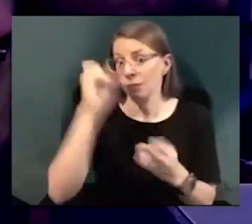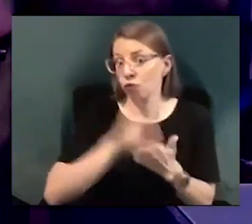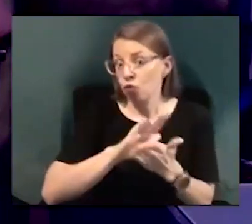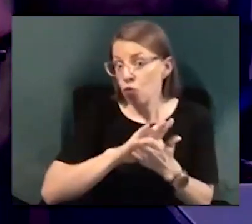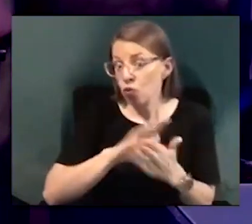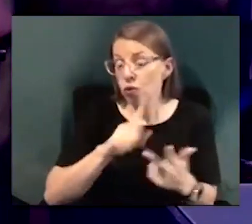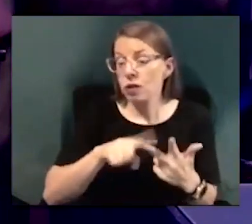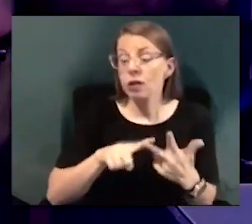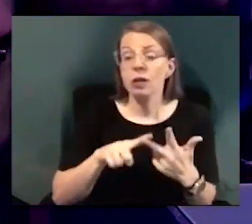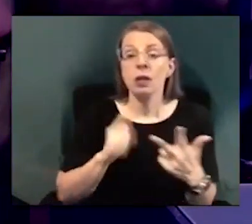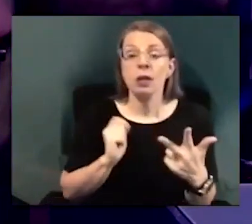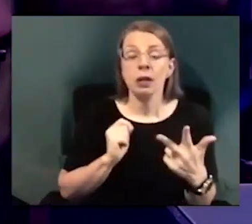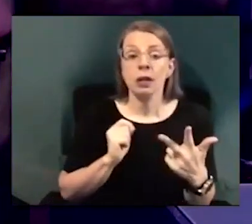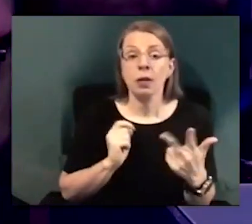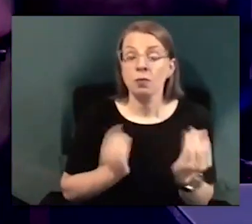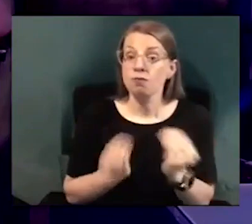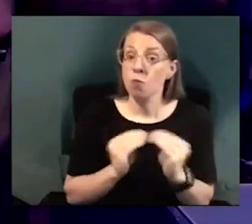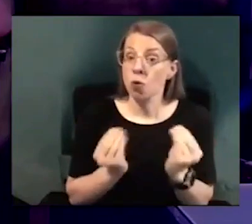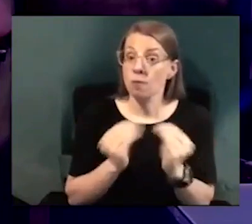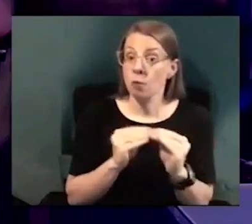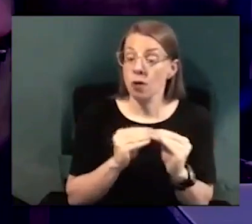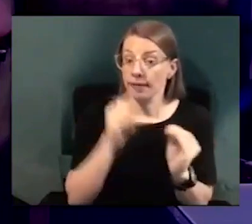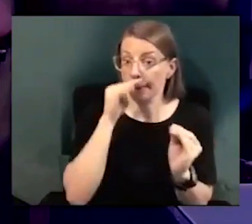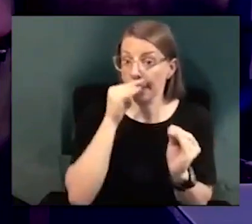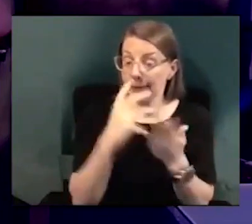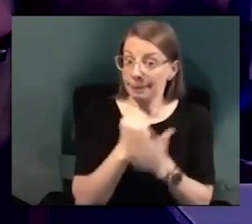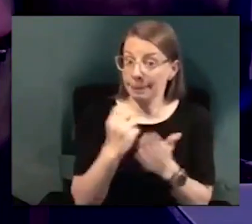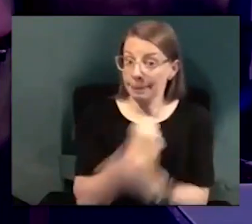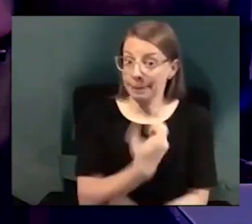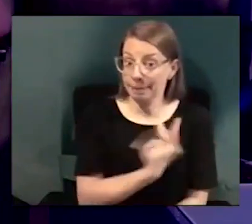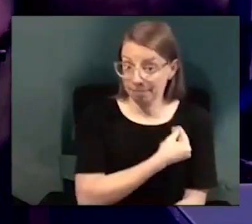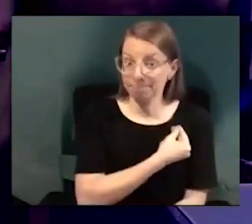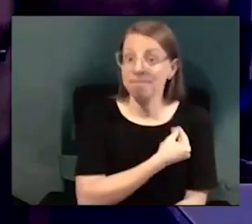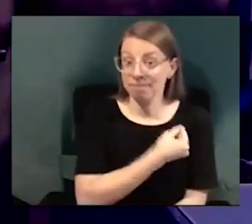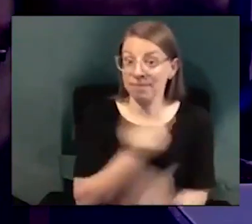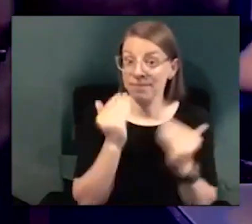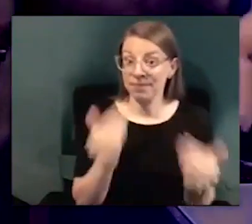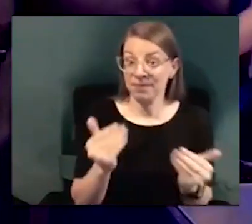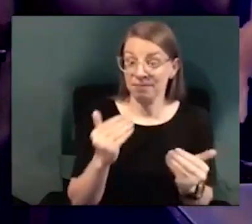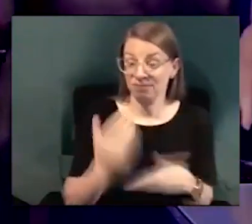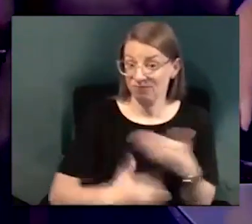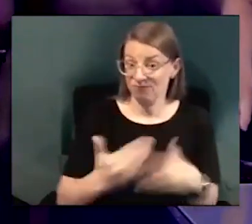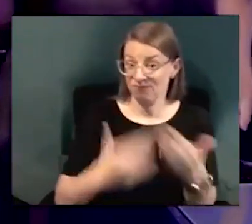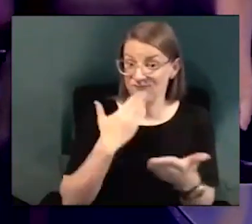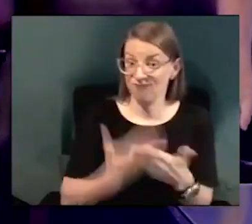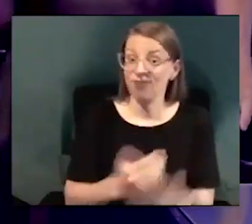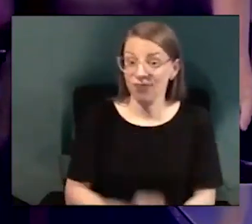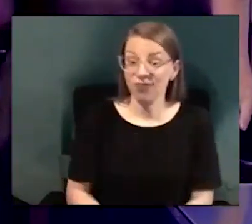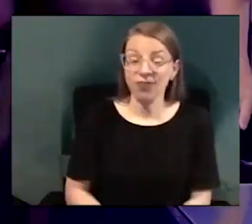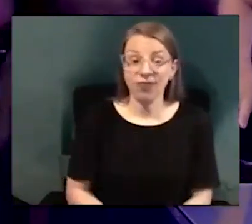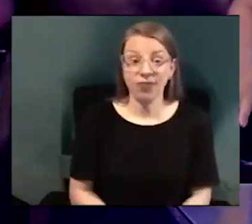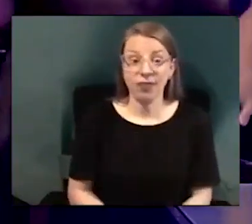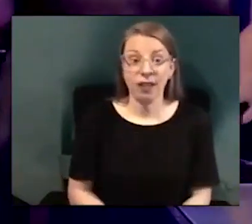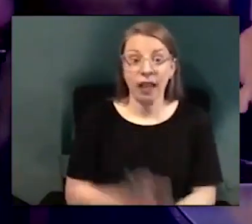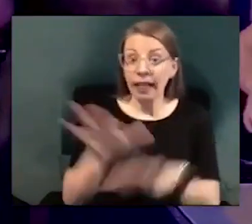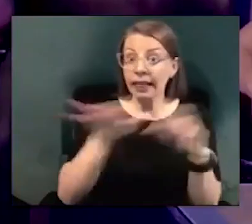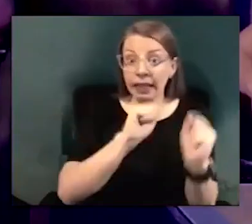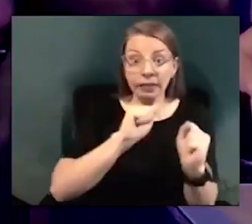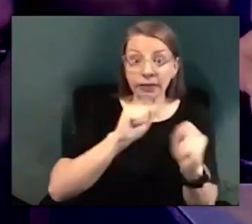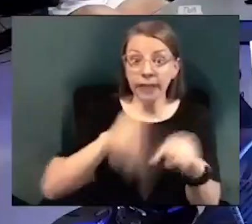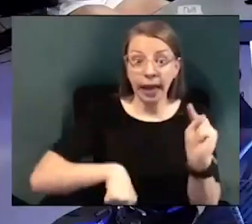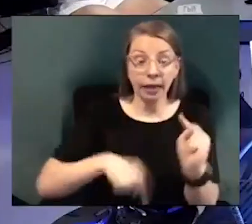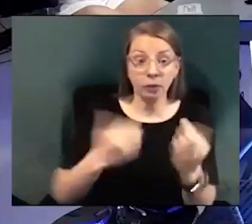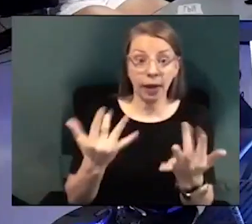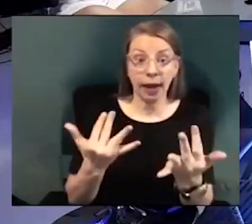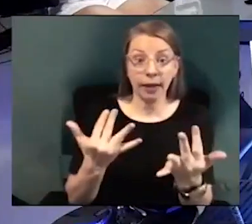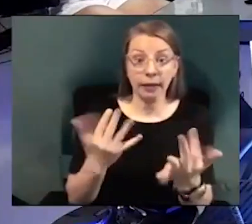seeing more and more kids getting the vaccine, and it's going very well. All right, well, you can't leave yet. Oh. What are we going to